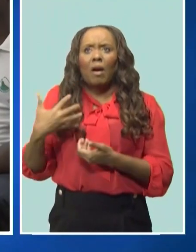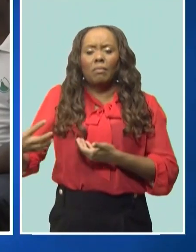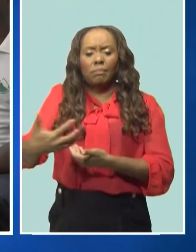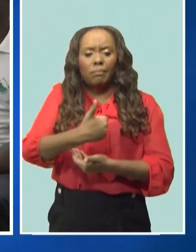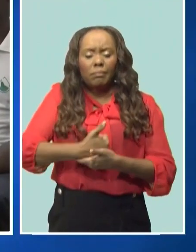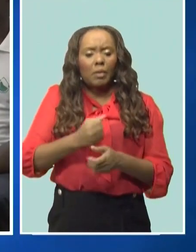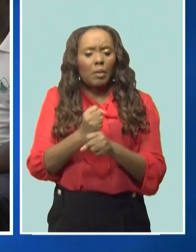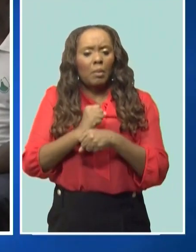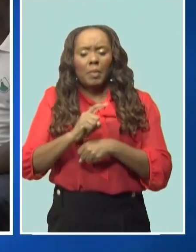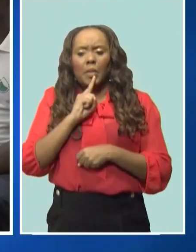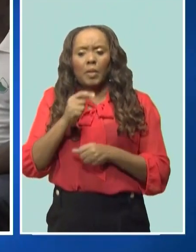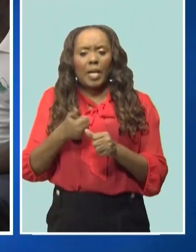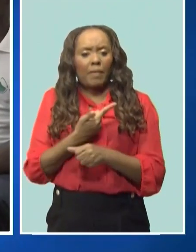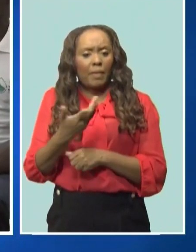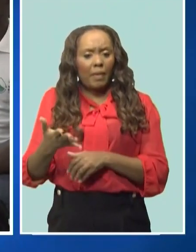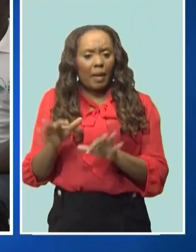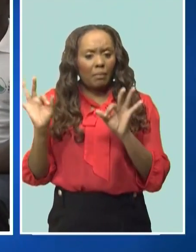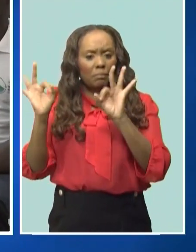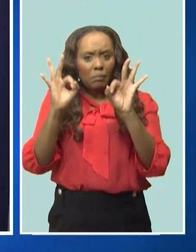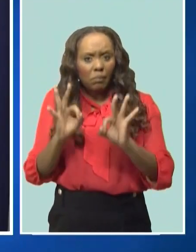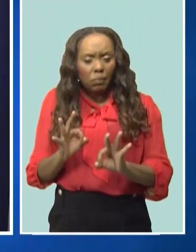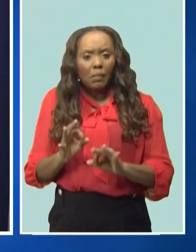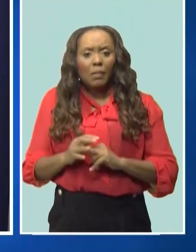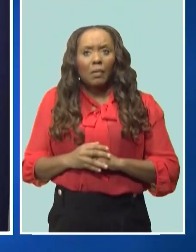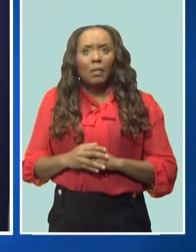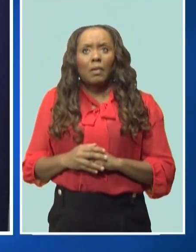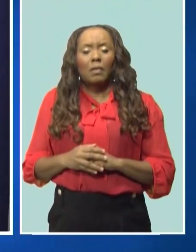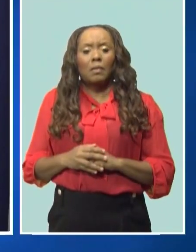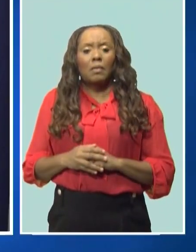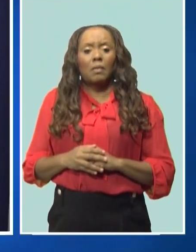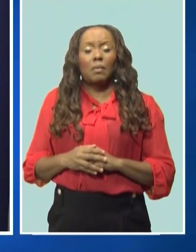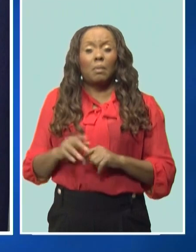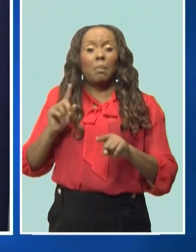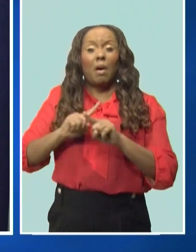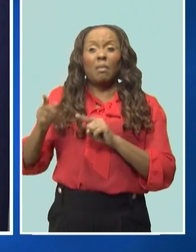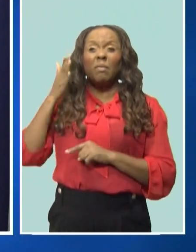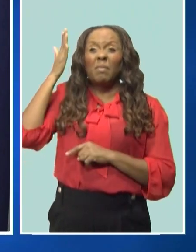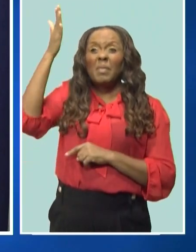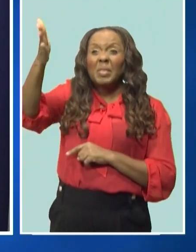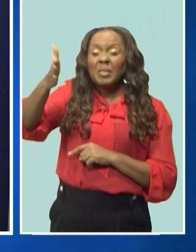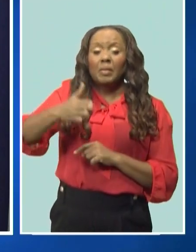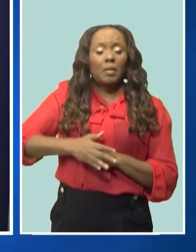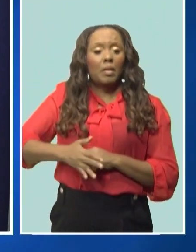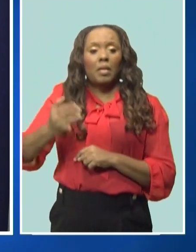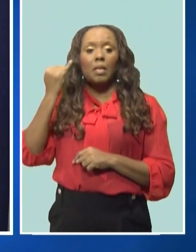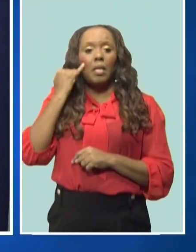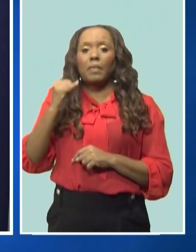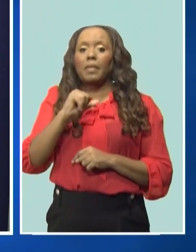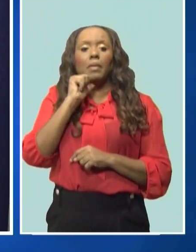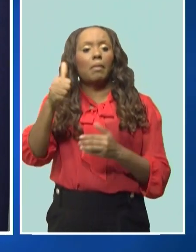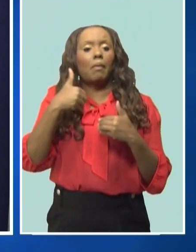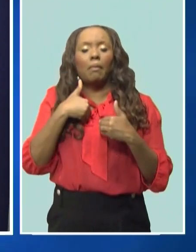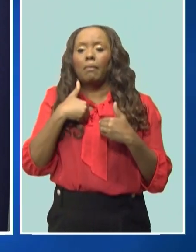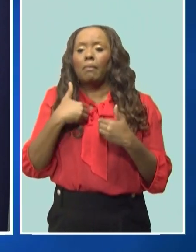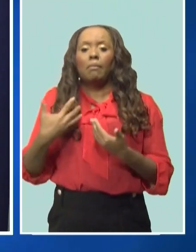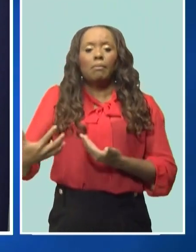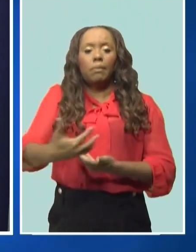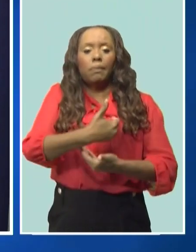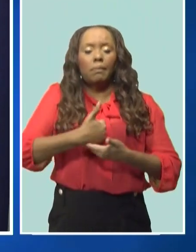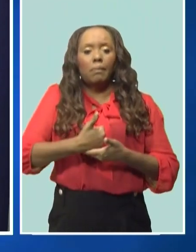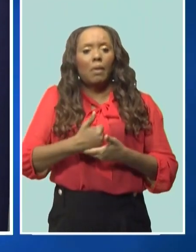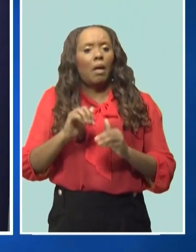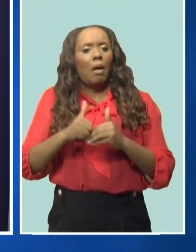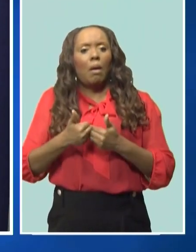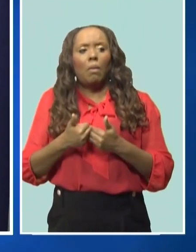holders. Moreover, the long-term implication of the absence of a national approach to data